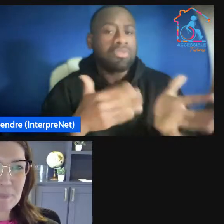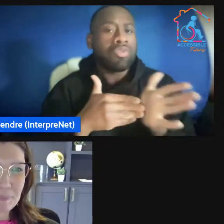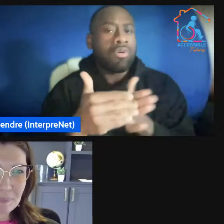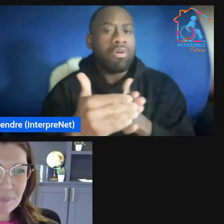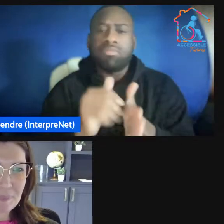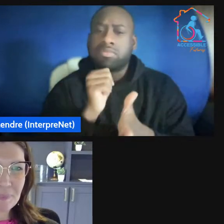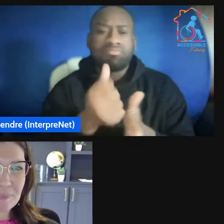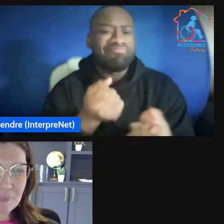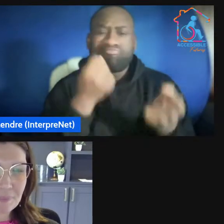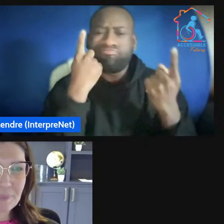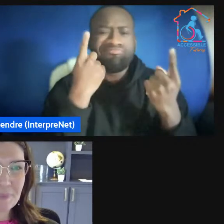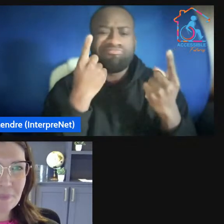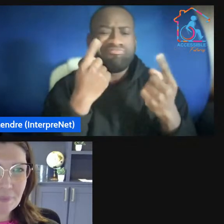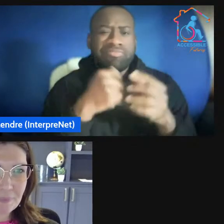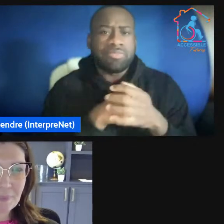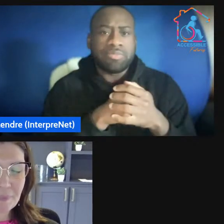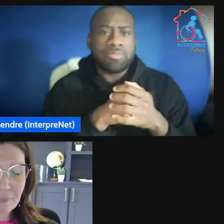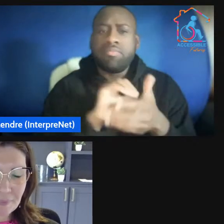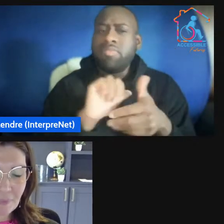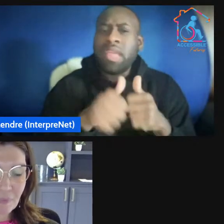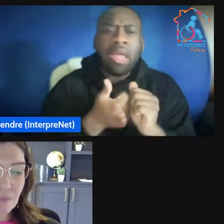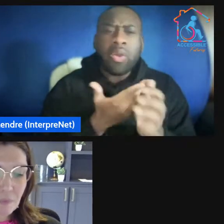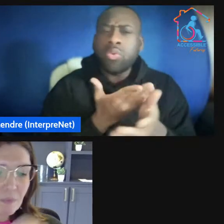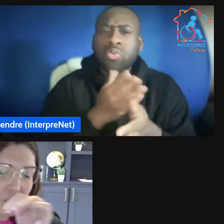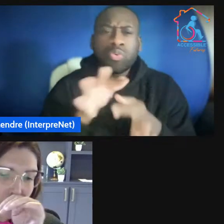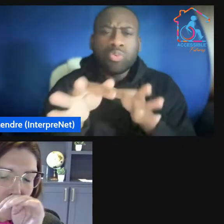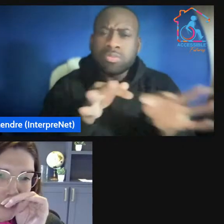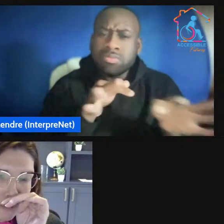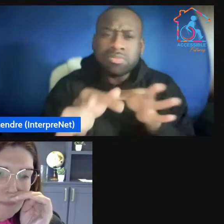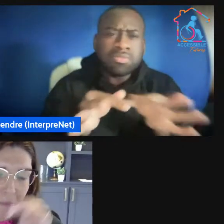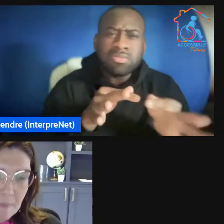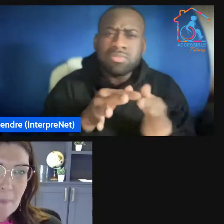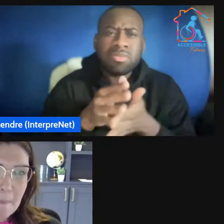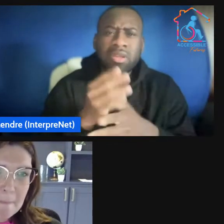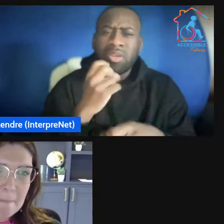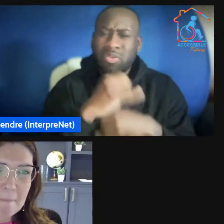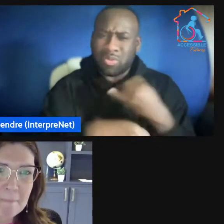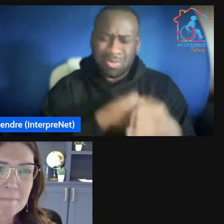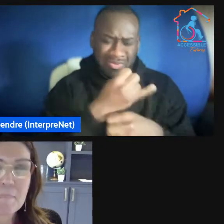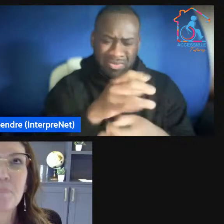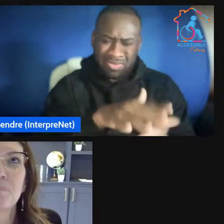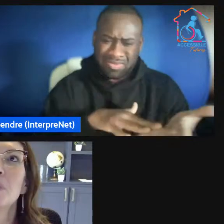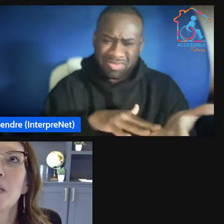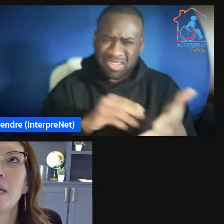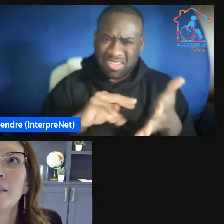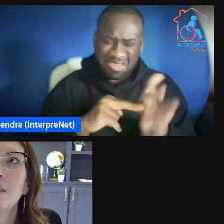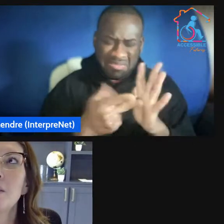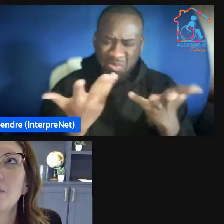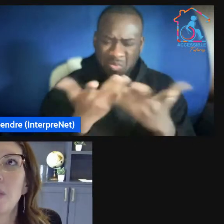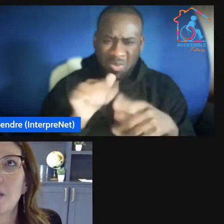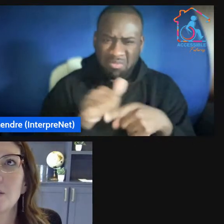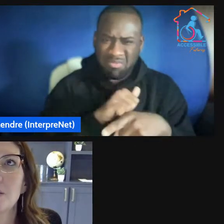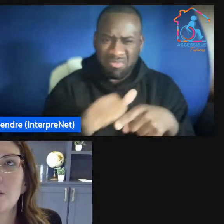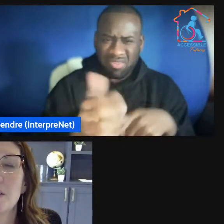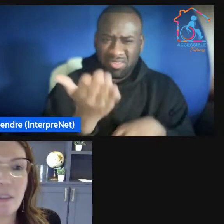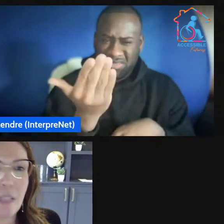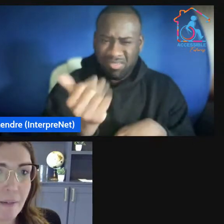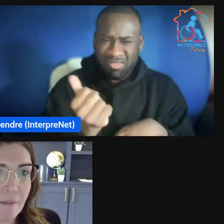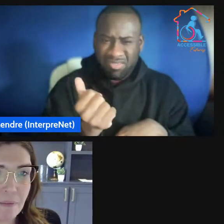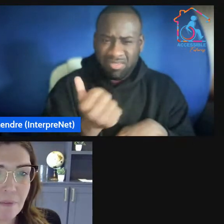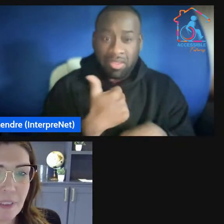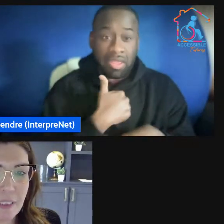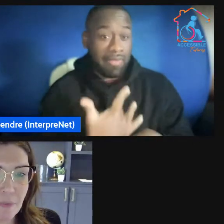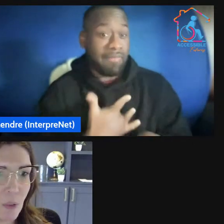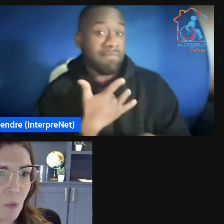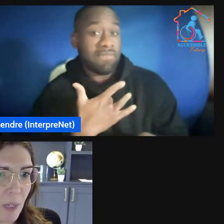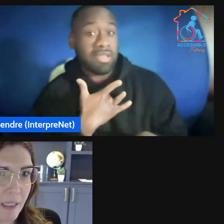Yeah. How do you define universal design, and what does it mean in practice? I think that there's a lot